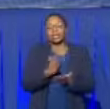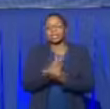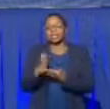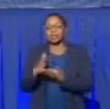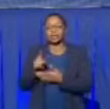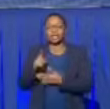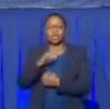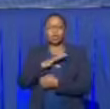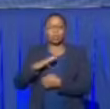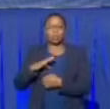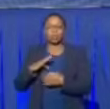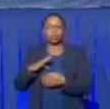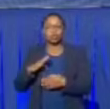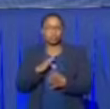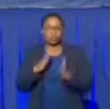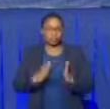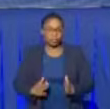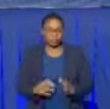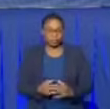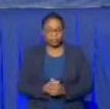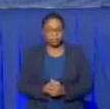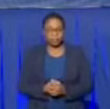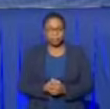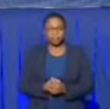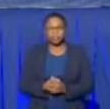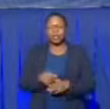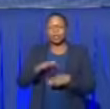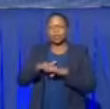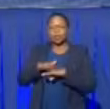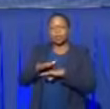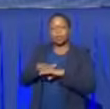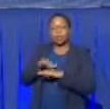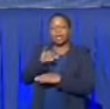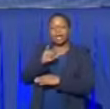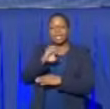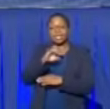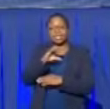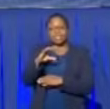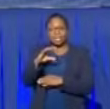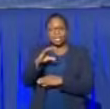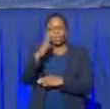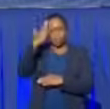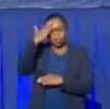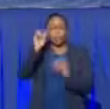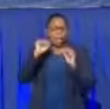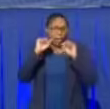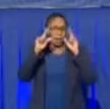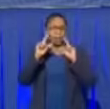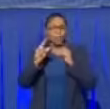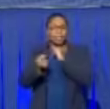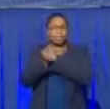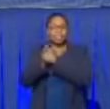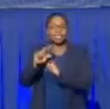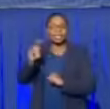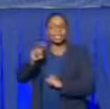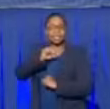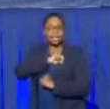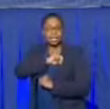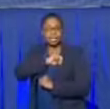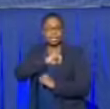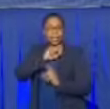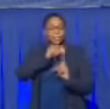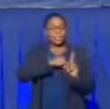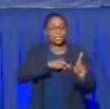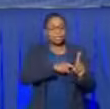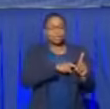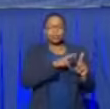The Commission further notes an incident in eThekwini where a presiding officer was woken at home